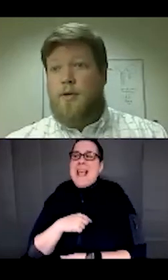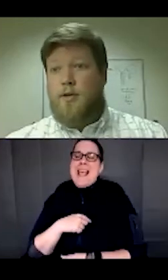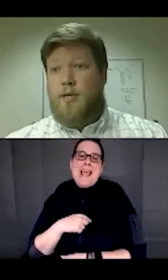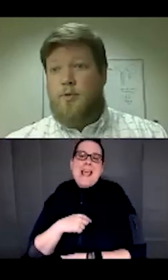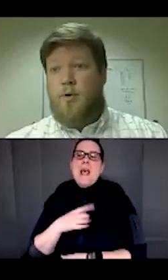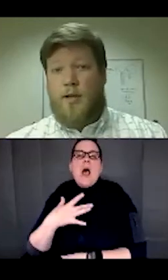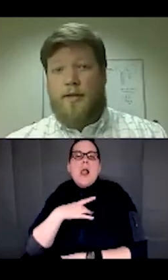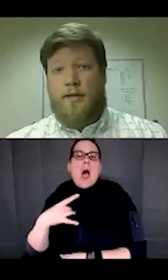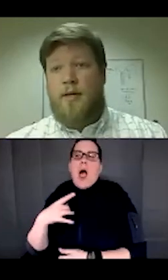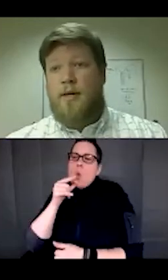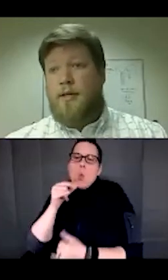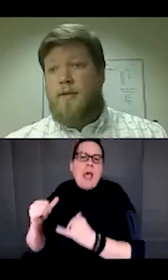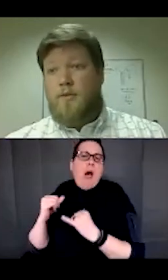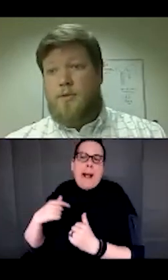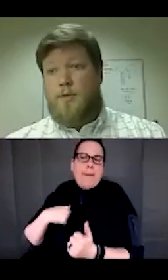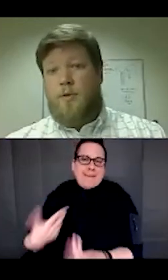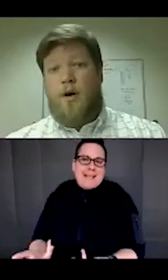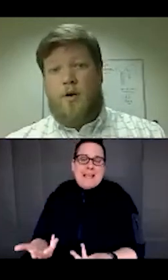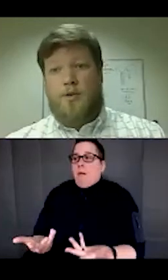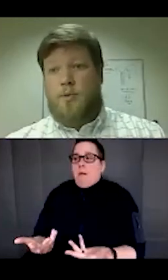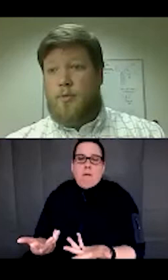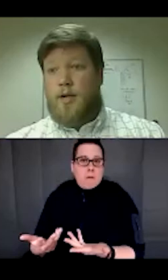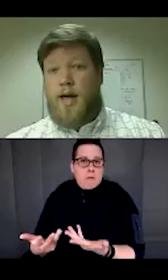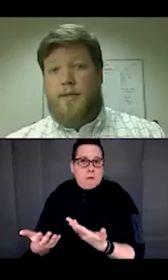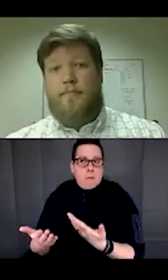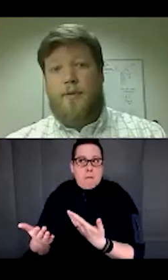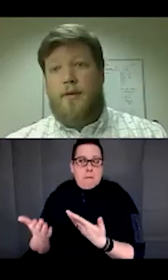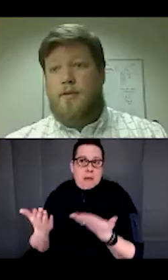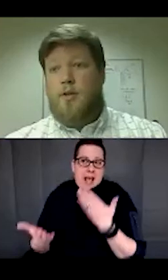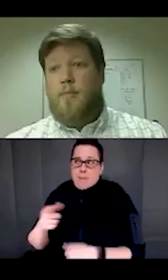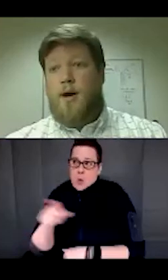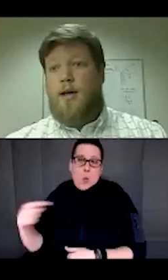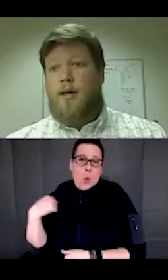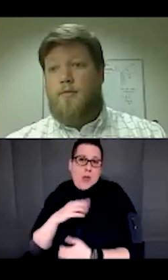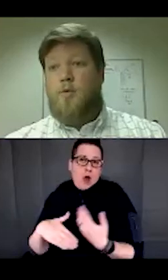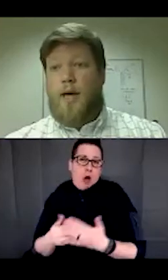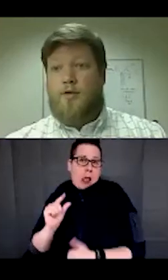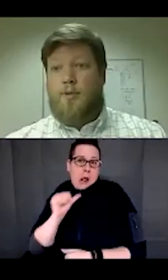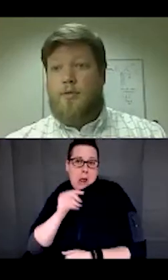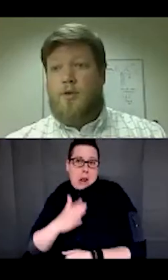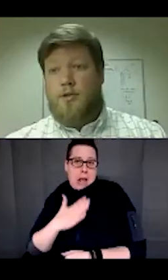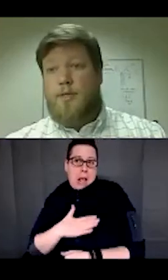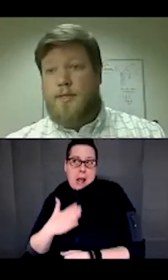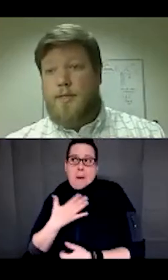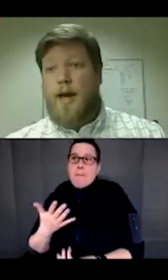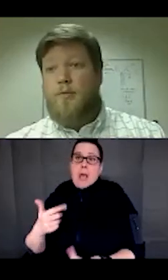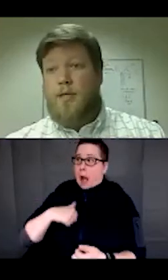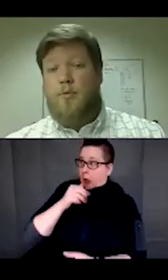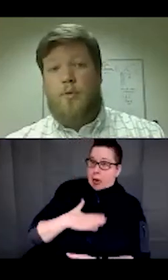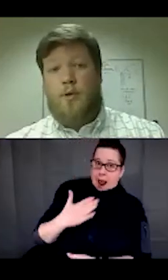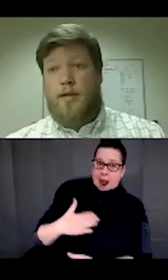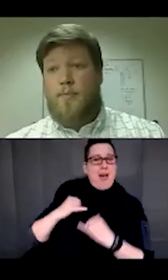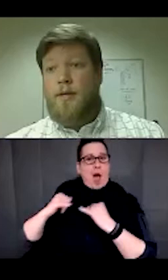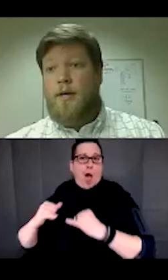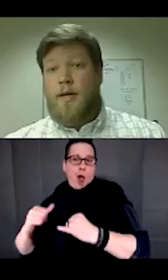around other people who are like them, even if those people are also a little bit unhappy. So my individual attributes cause me to seek out people